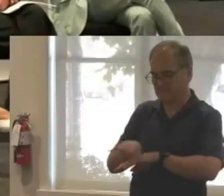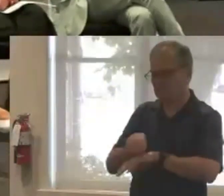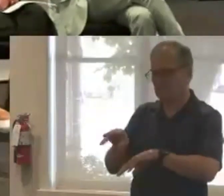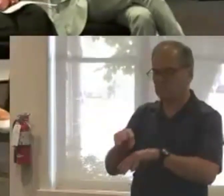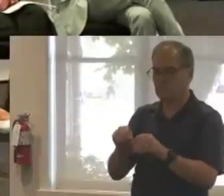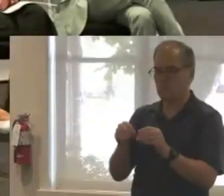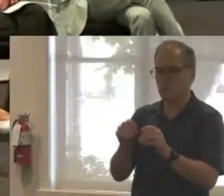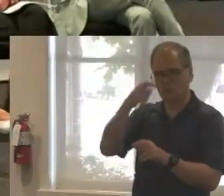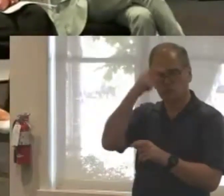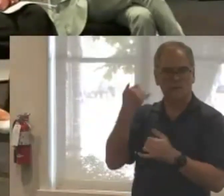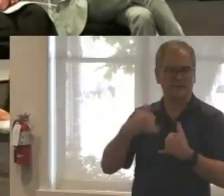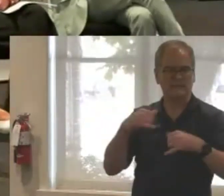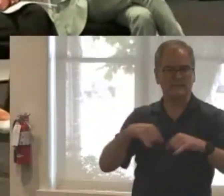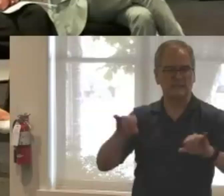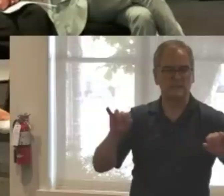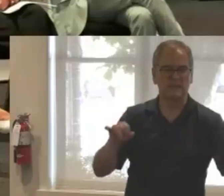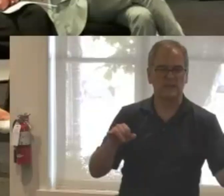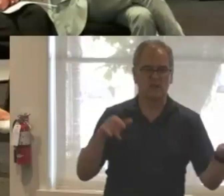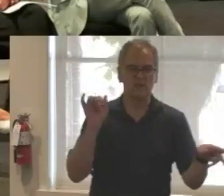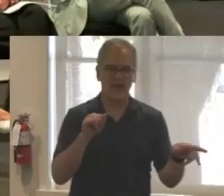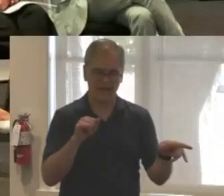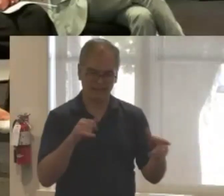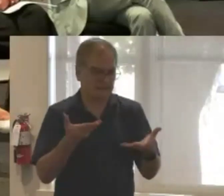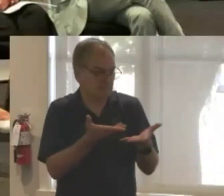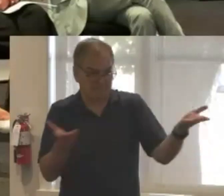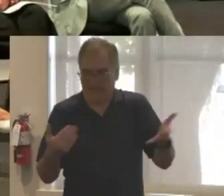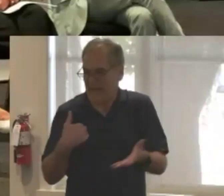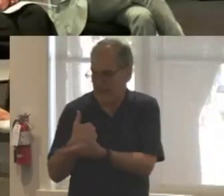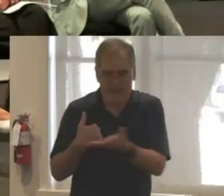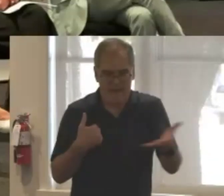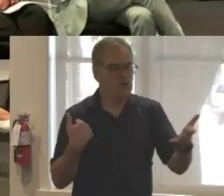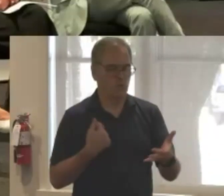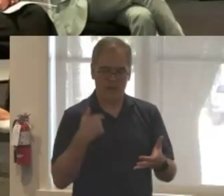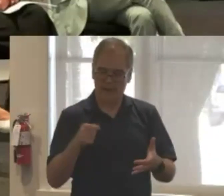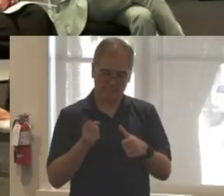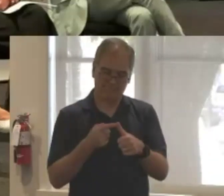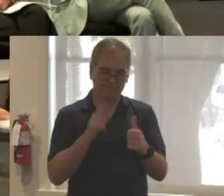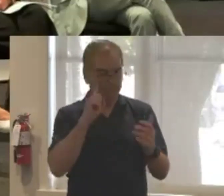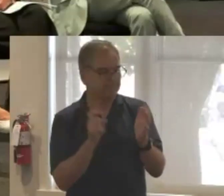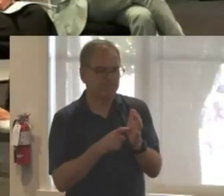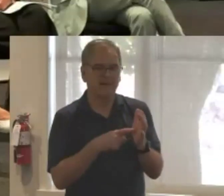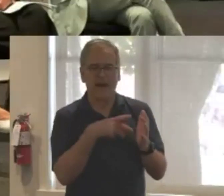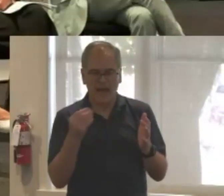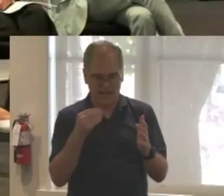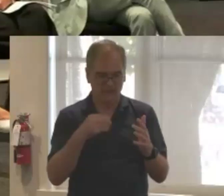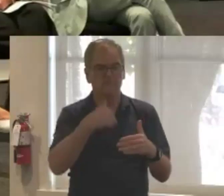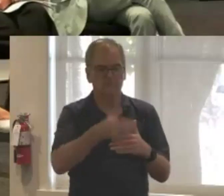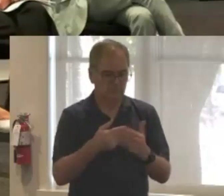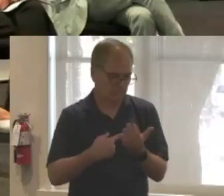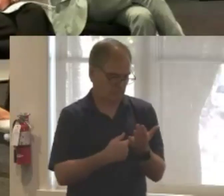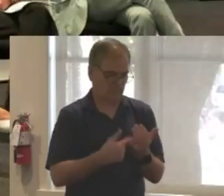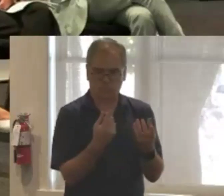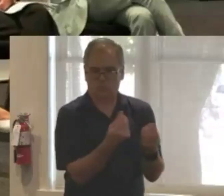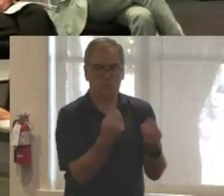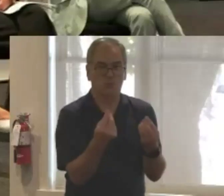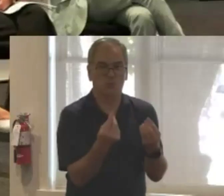ongoing responsibility we all have to share here. So I just feel like sometimes we have to take a step back